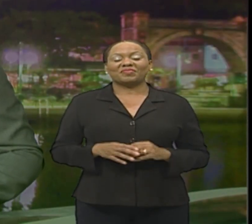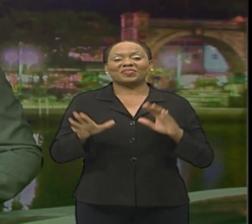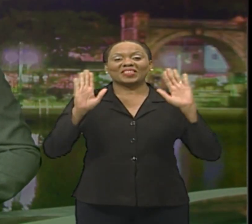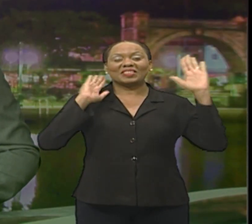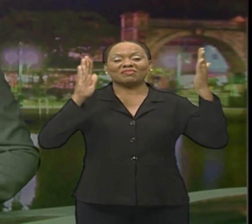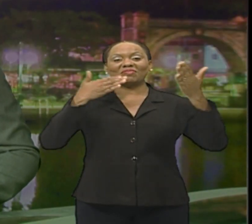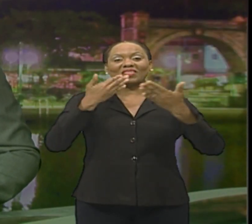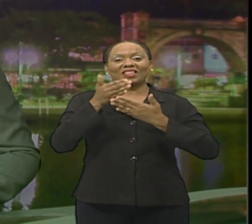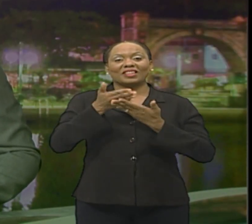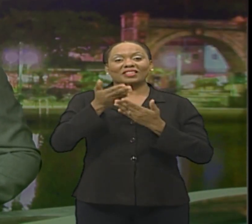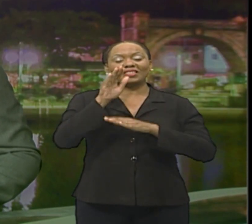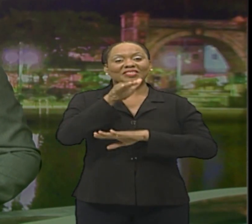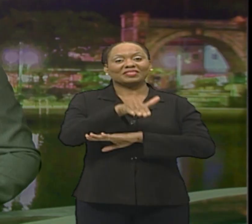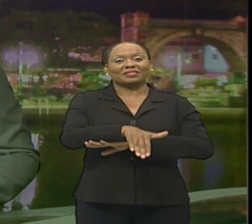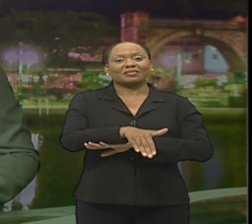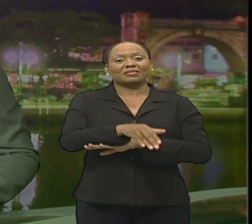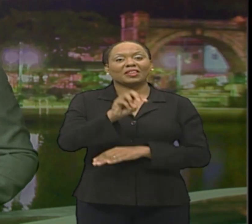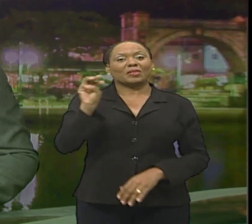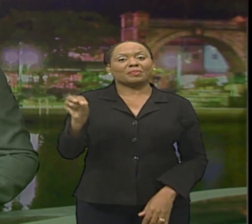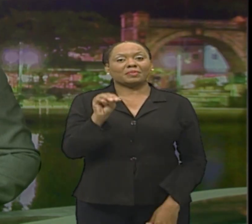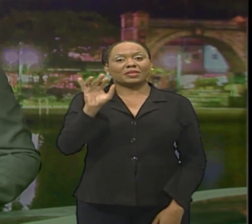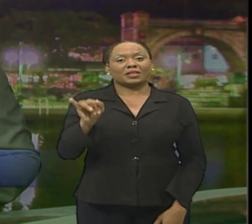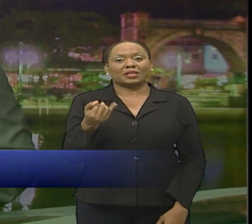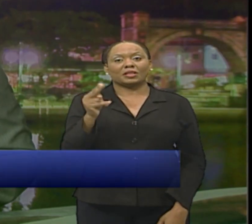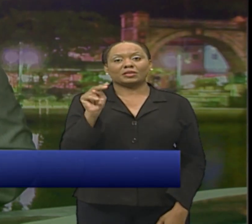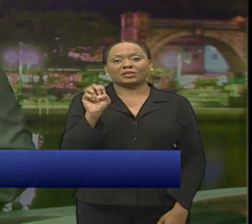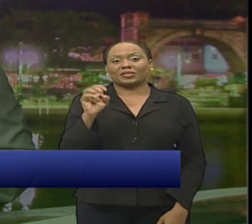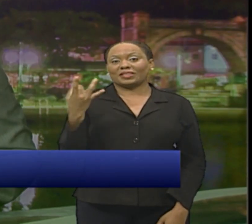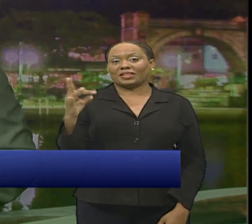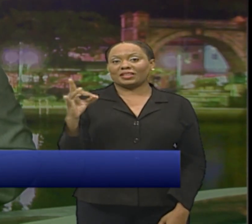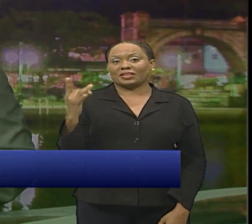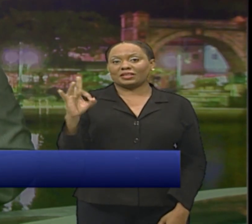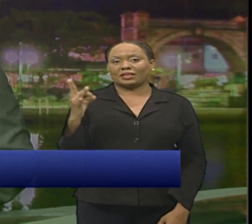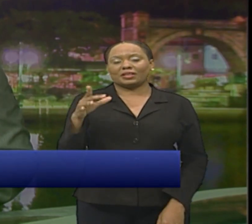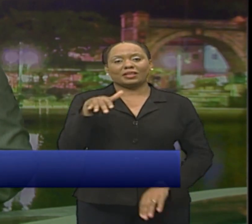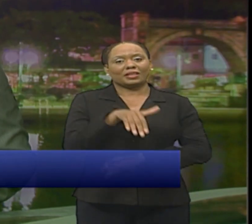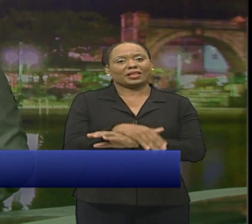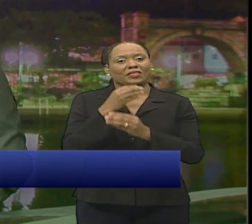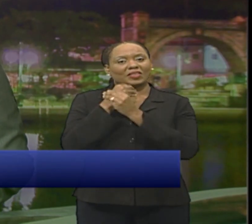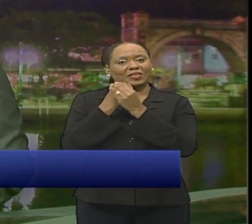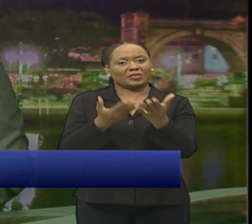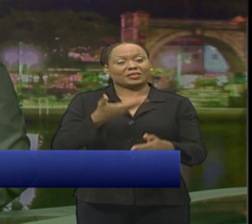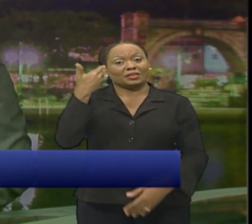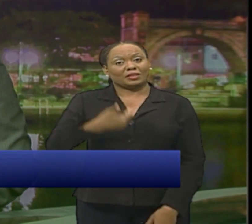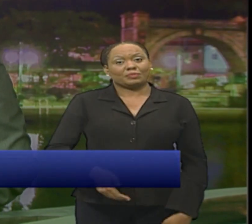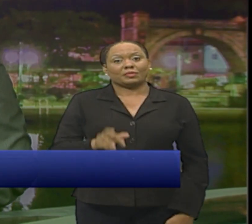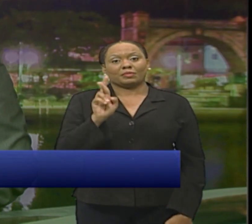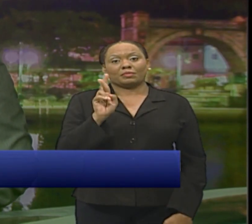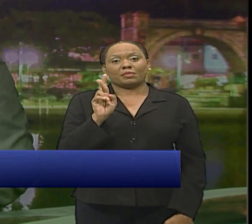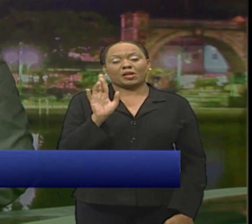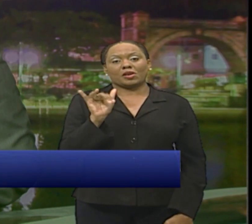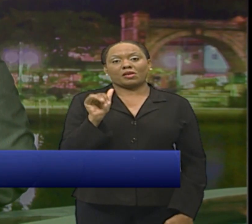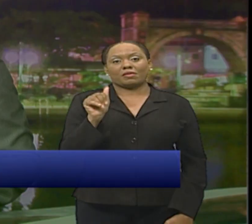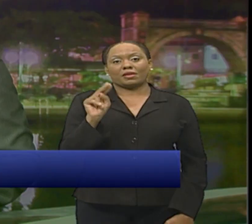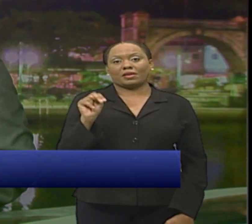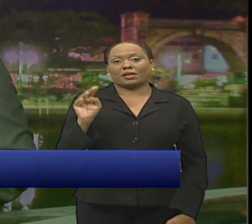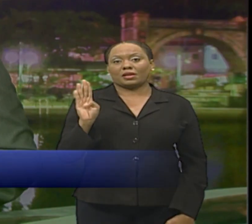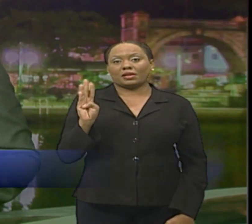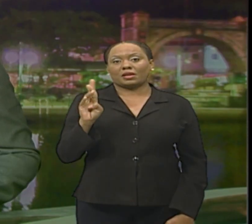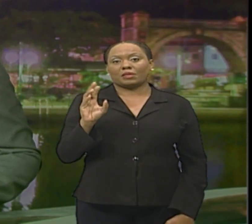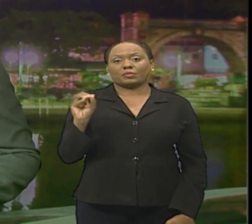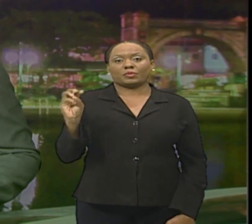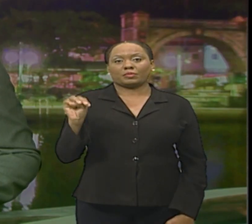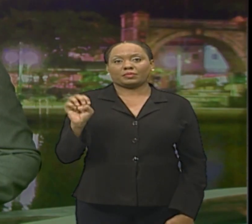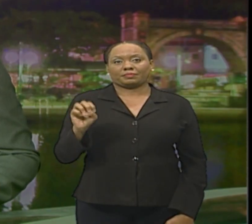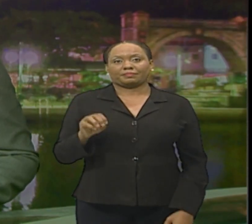A very good evening to you with a Monday, June 18th edition of the CBC Evening News. I'm Ryan Broom in our top story. Prime Minister